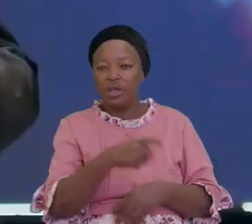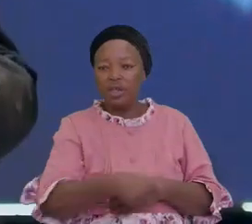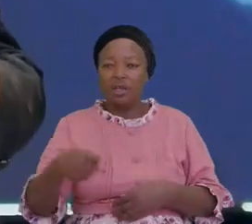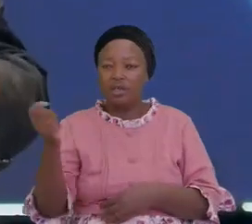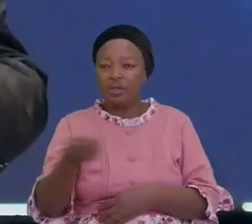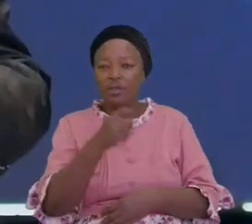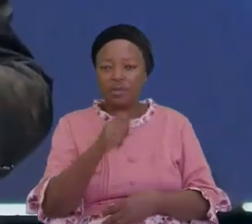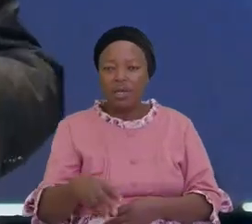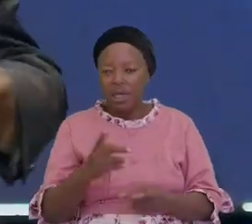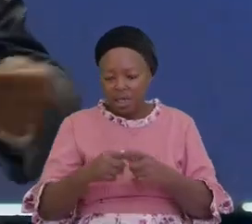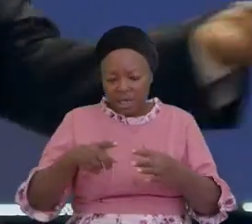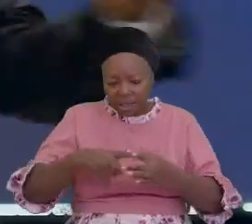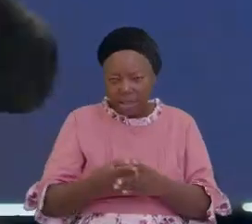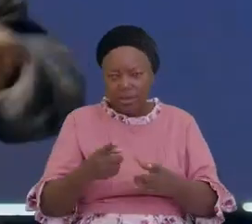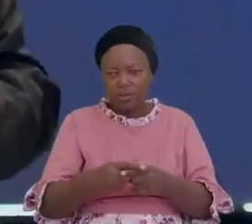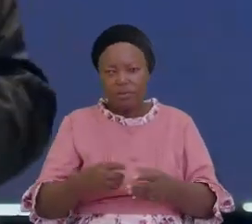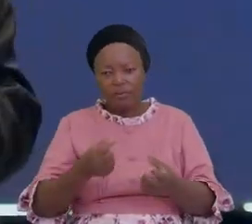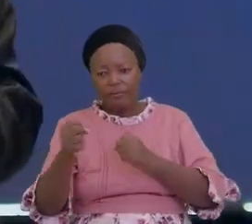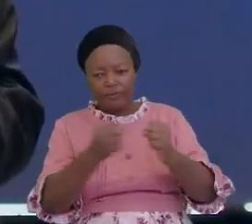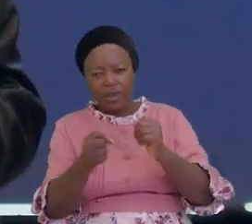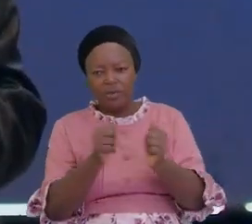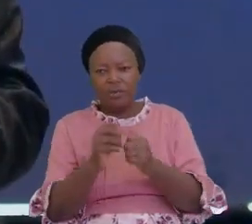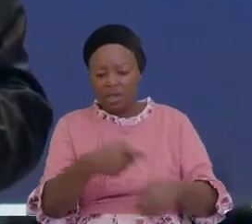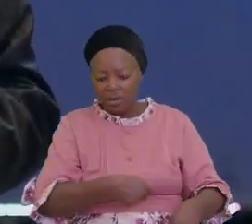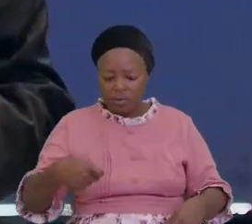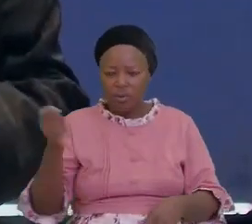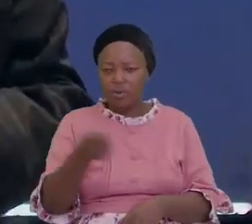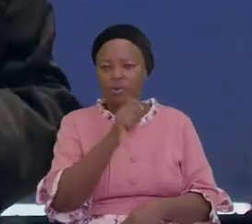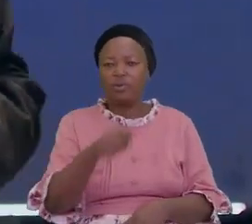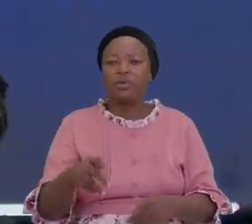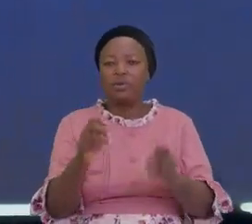And they begin to fight with their swords together.